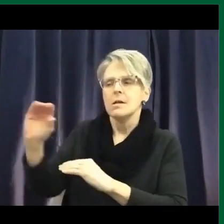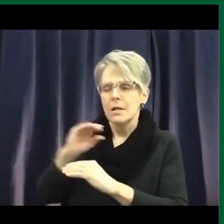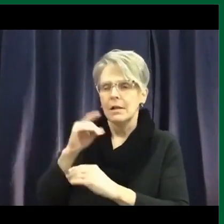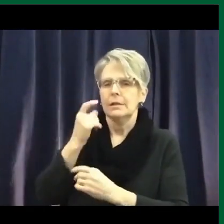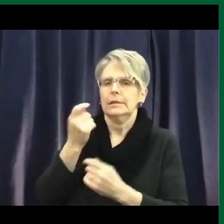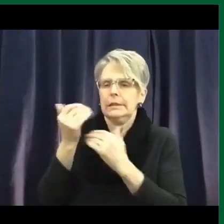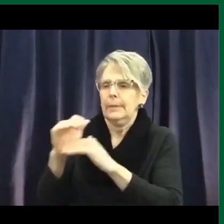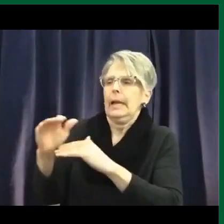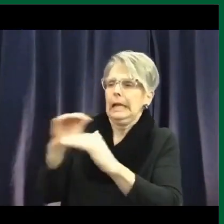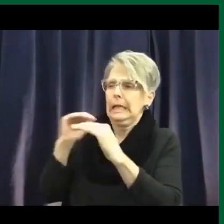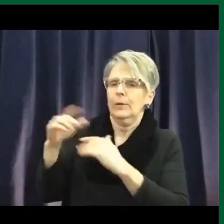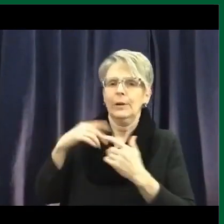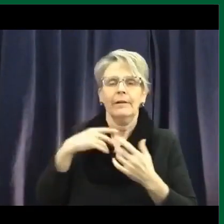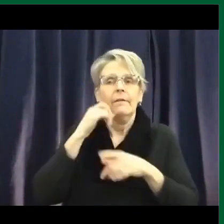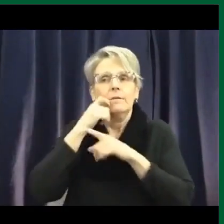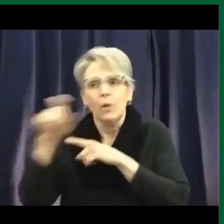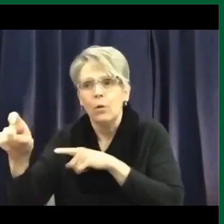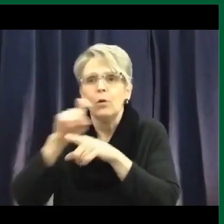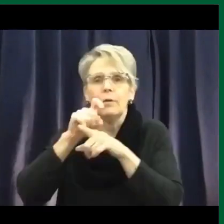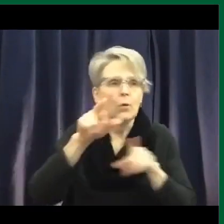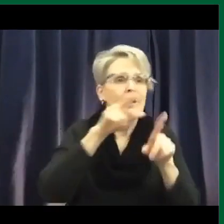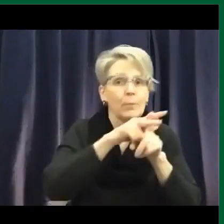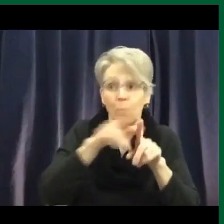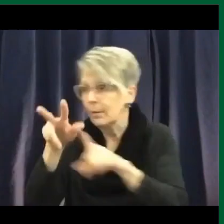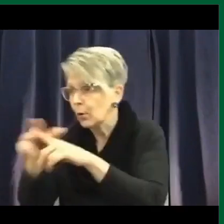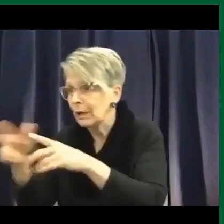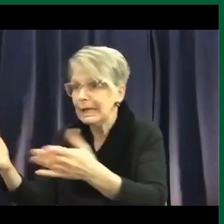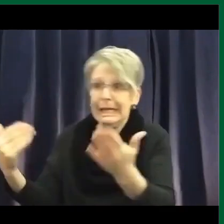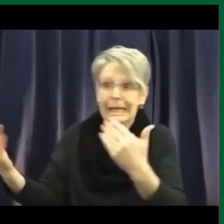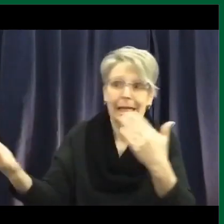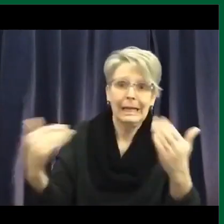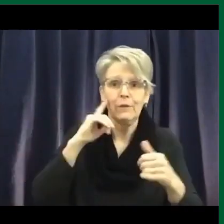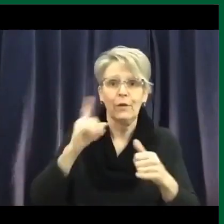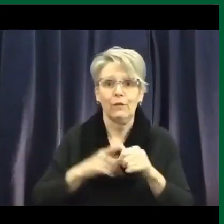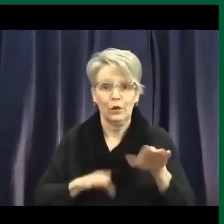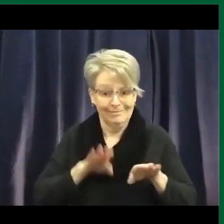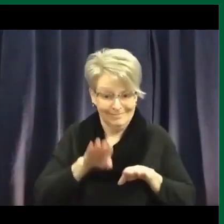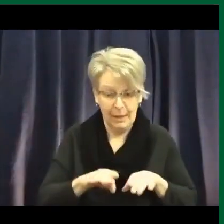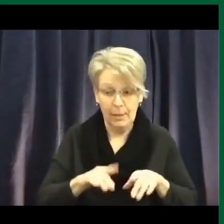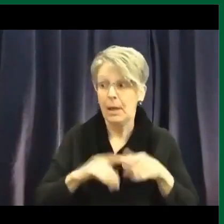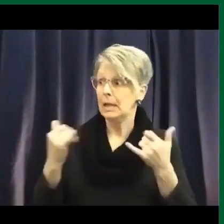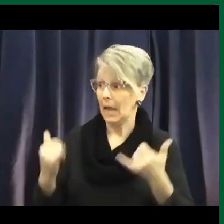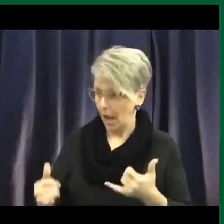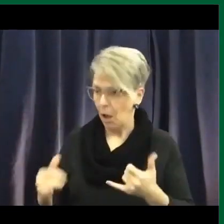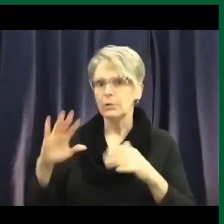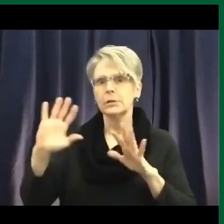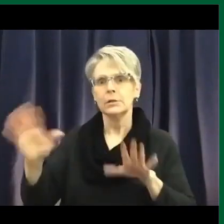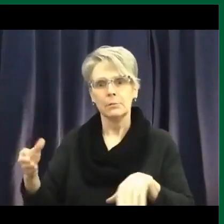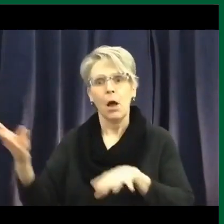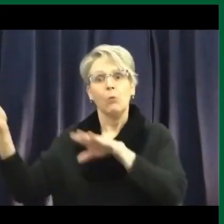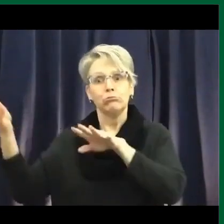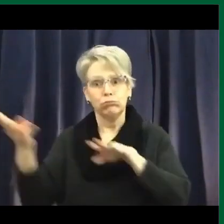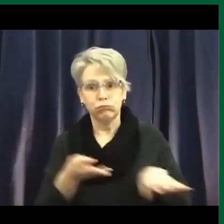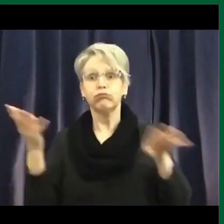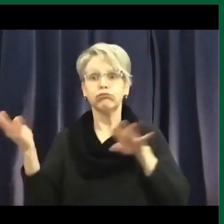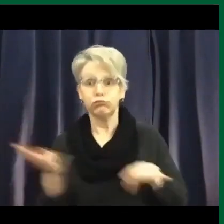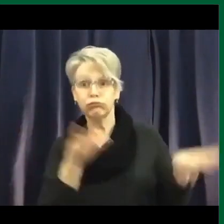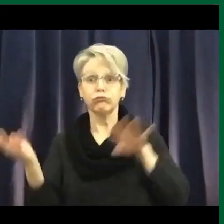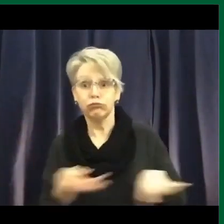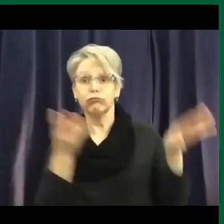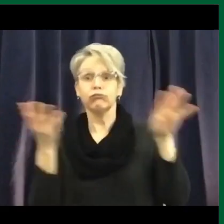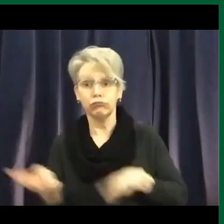make appointments for people in the early stages of phase 1. Now that the vaccine supply is significantly increasing, we will soon be